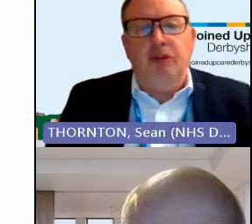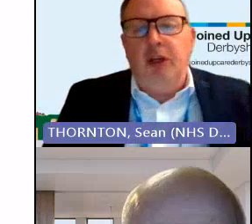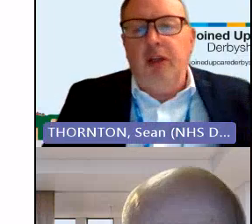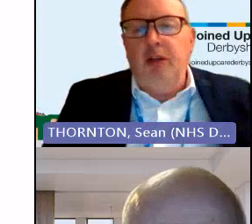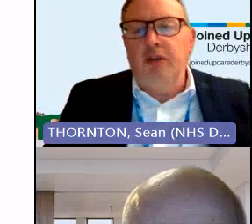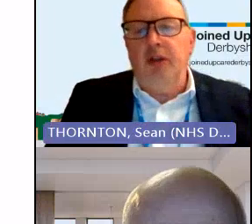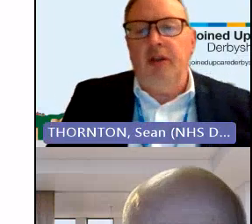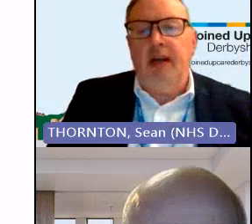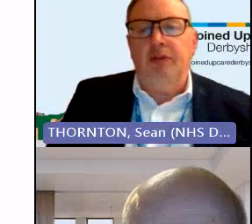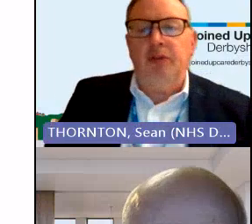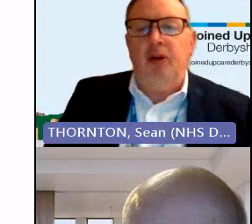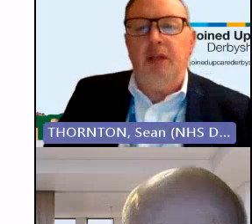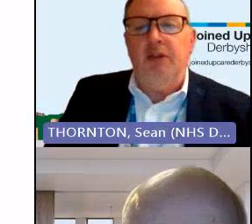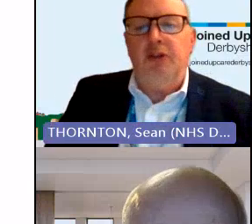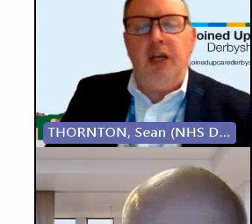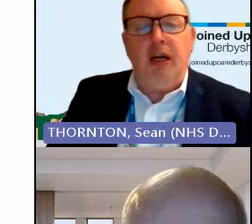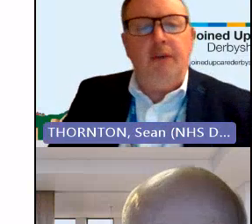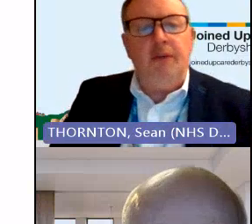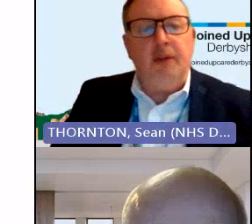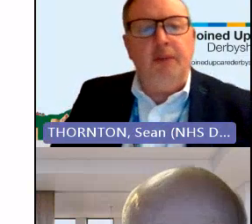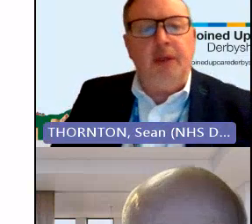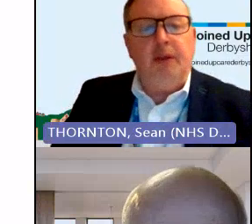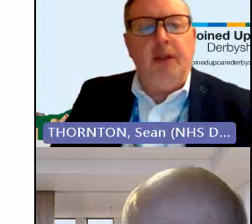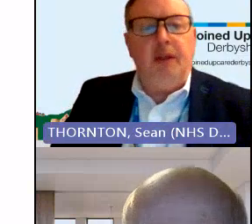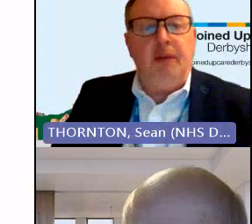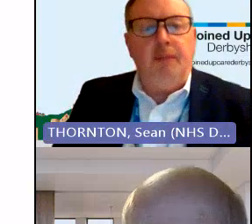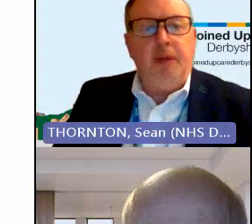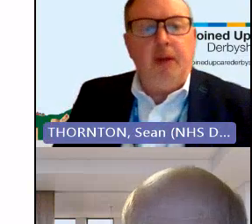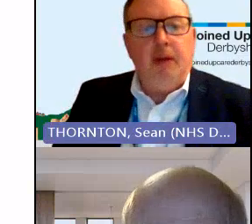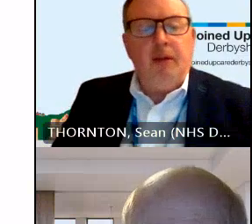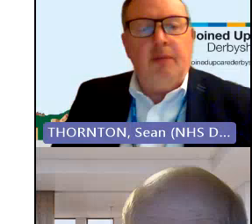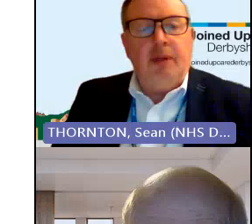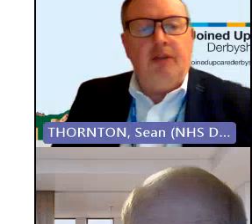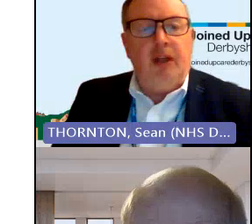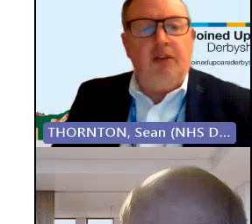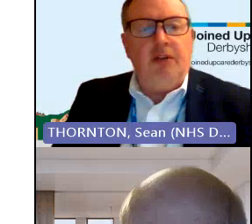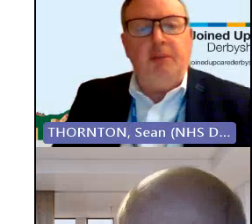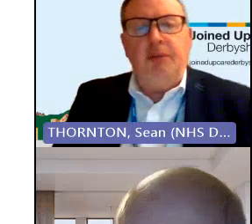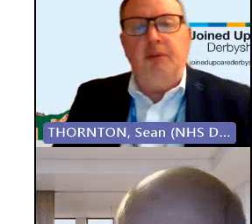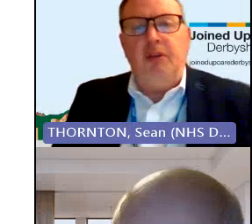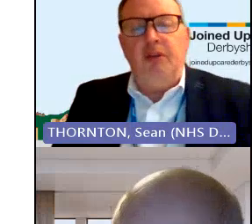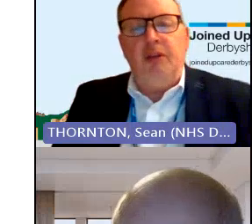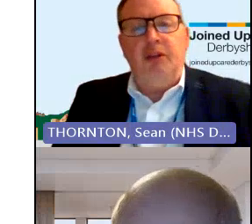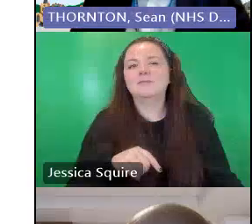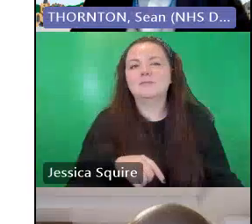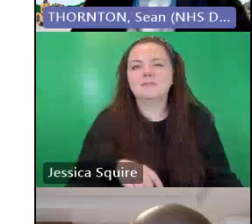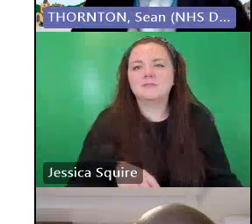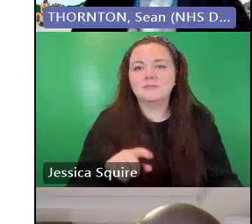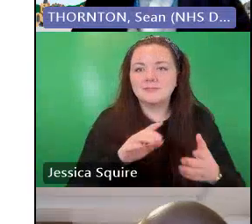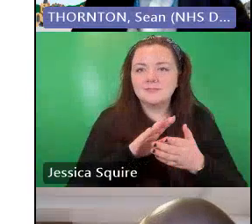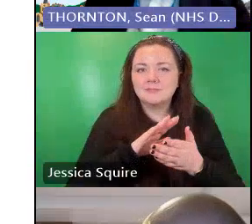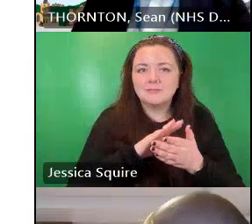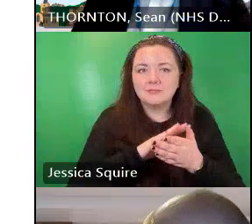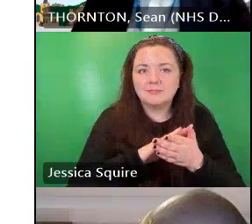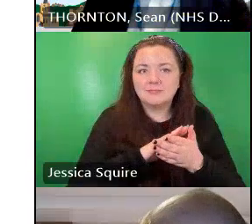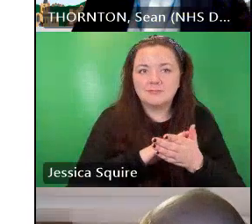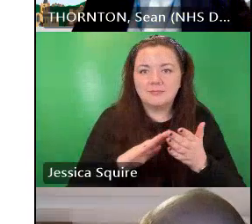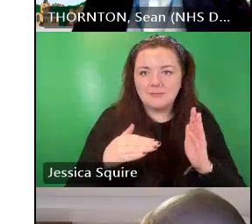Beth, I'm just looking at Hamza's comment in the chat about the BSL interpreters. I did notice that.